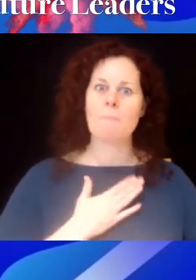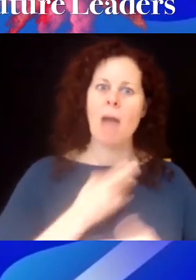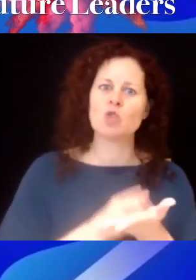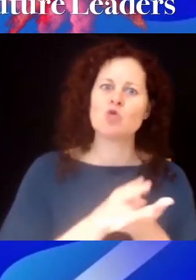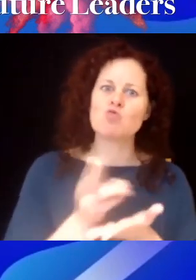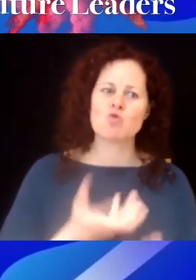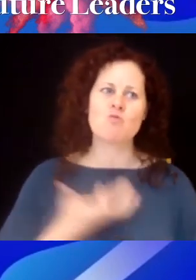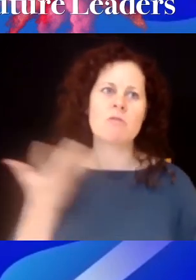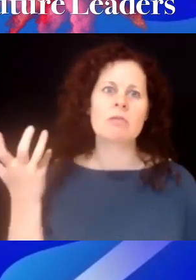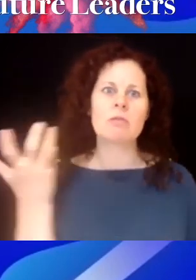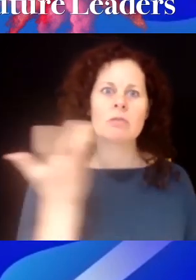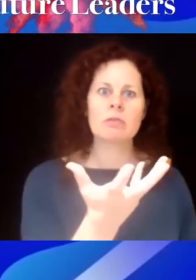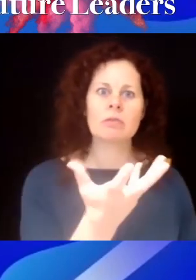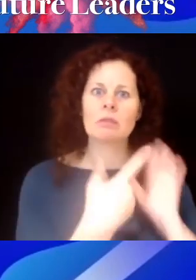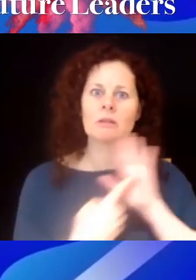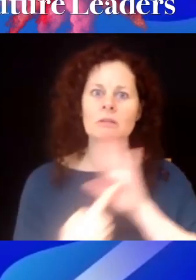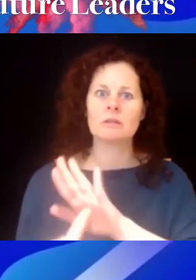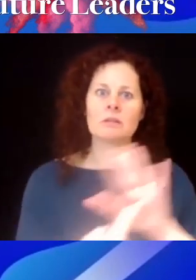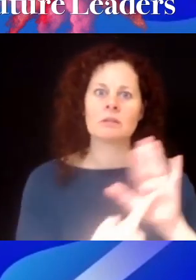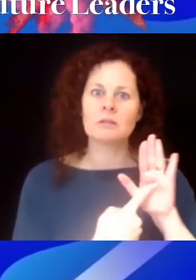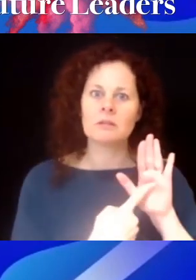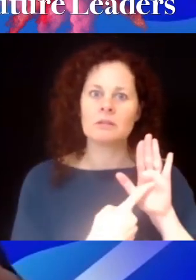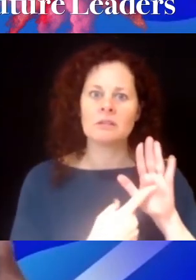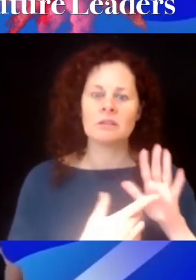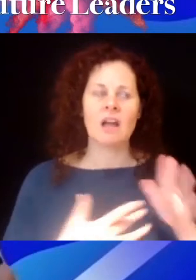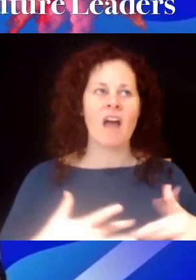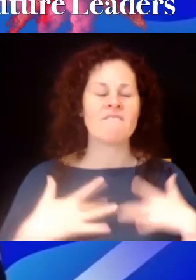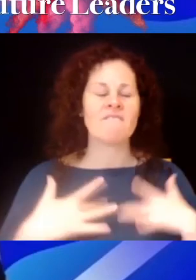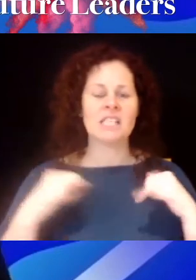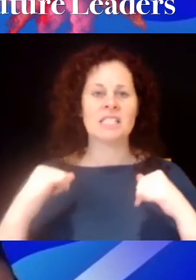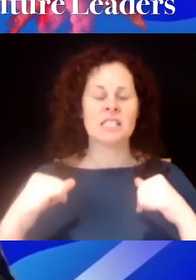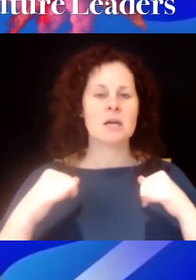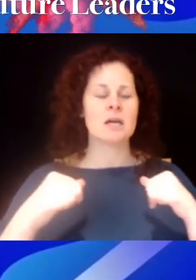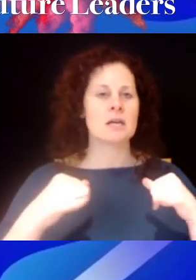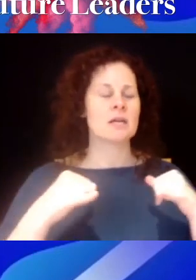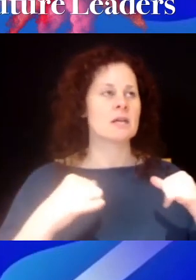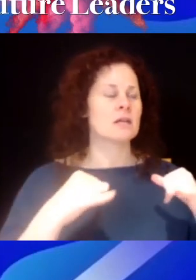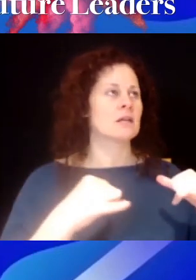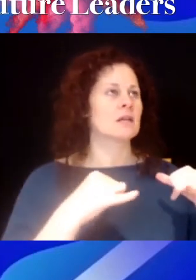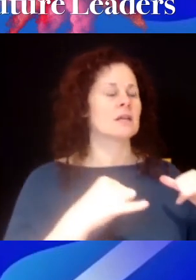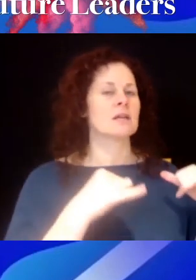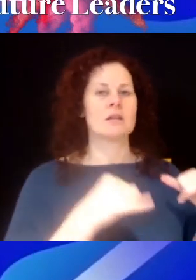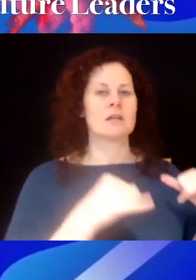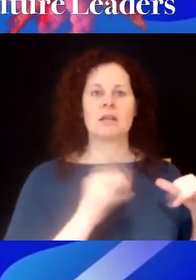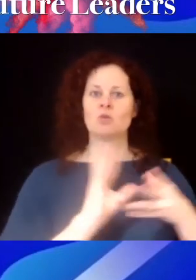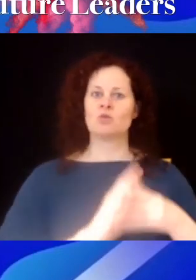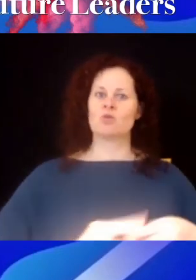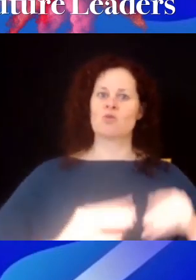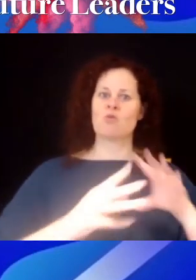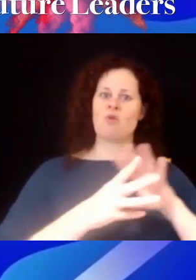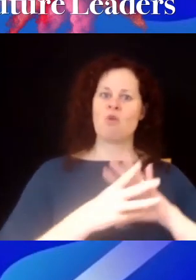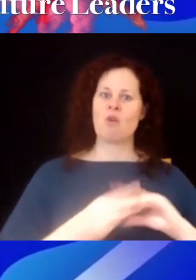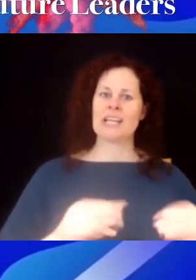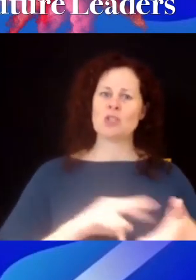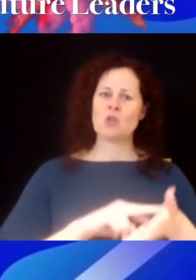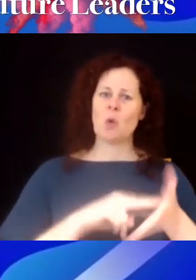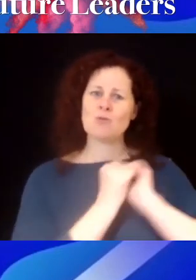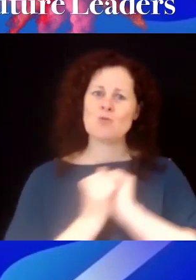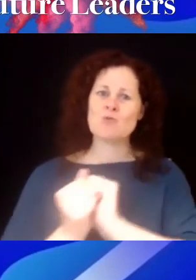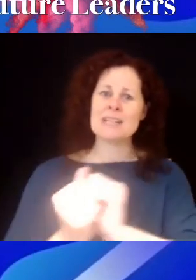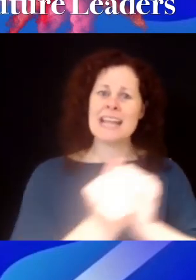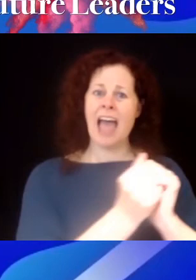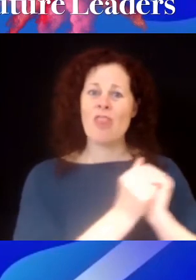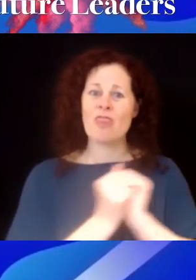felt validation and support speaking at the TASTE, the Scholars Dinner, and connecting with so many others that shared